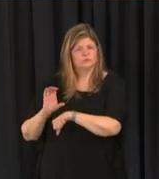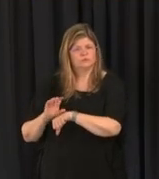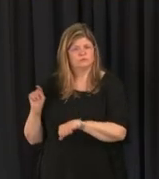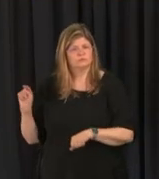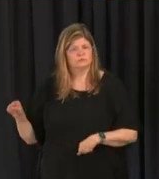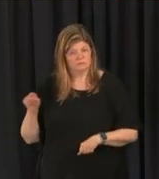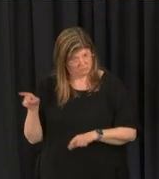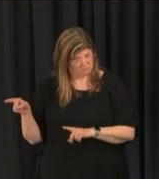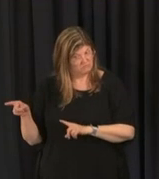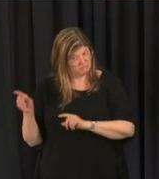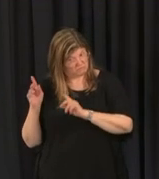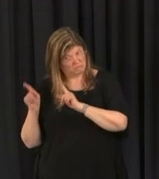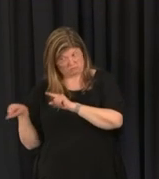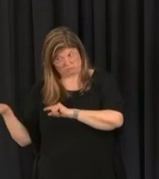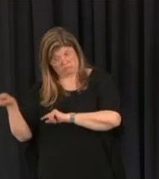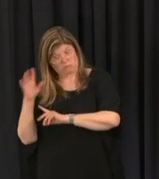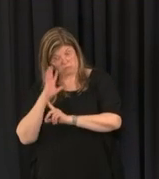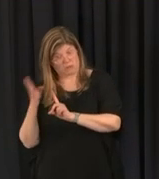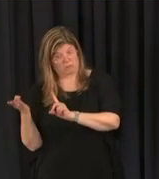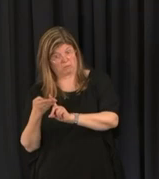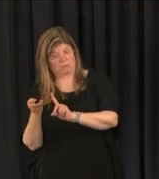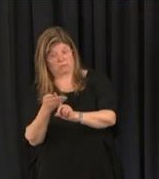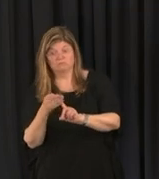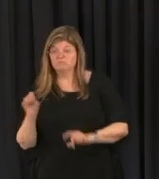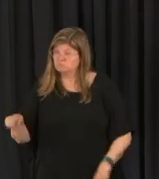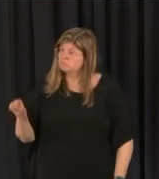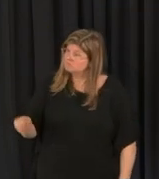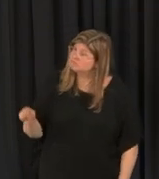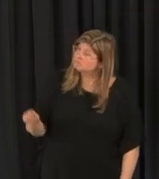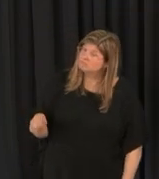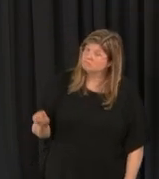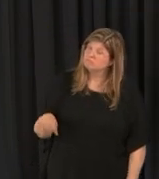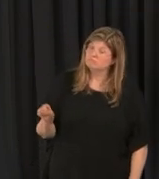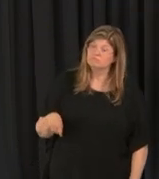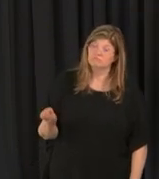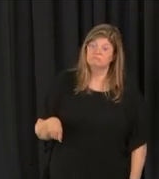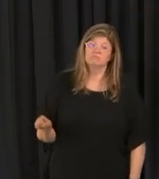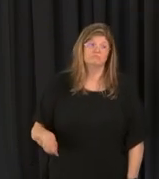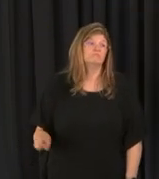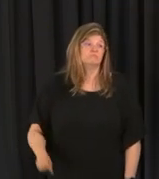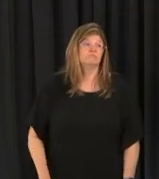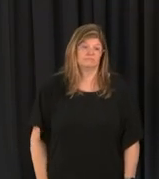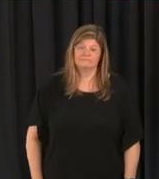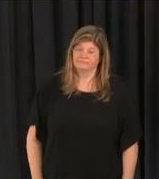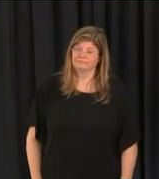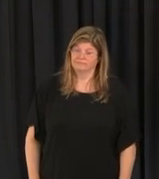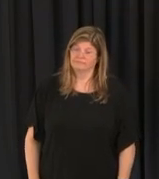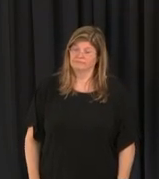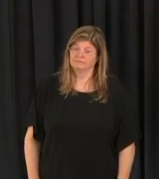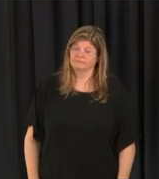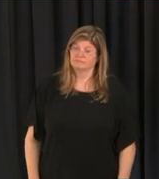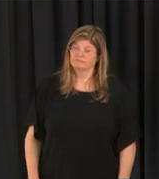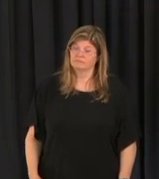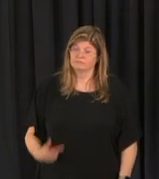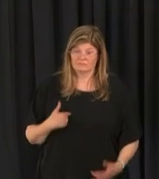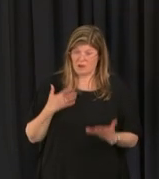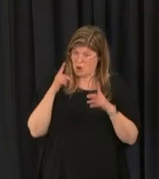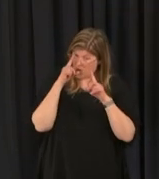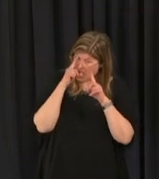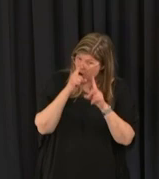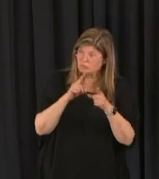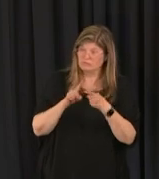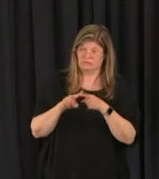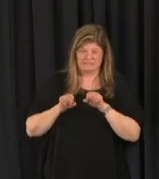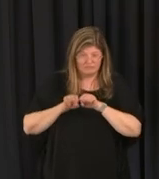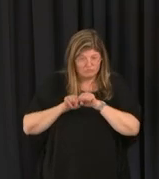folks that you want to? Yes. I think we've shared with you that our goal for these